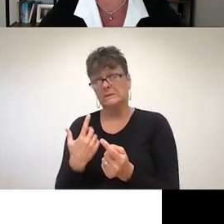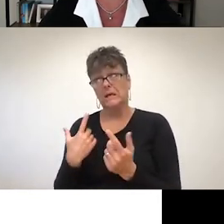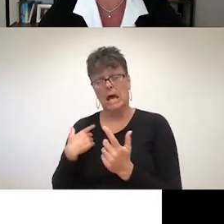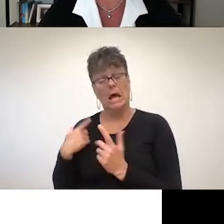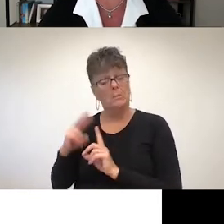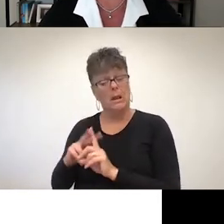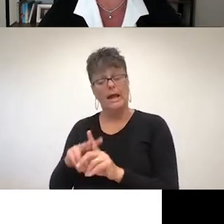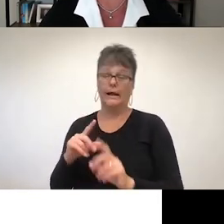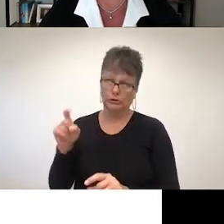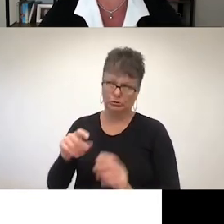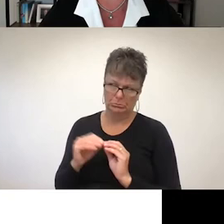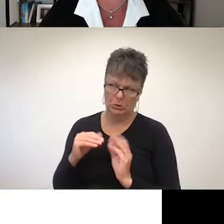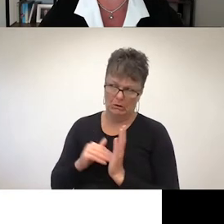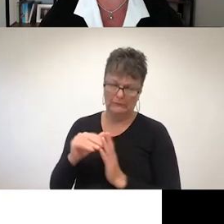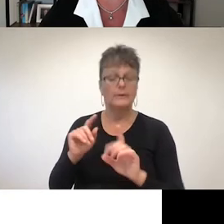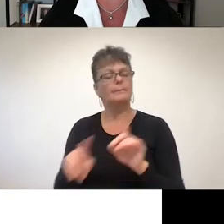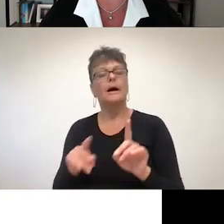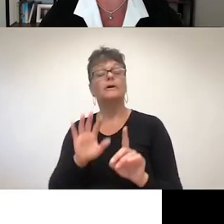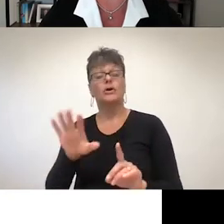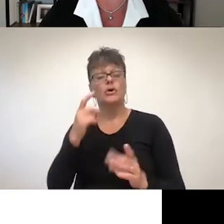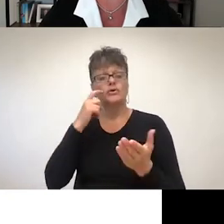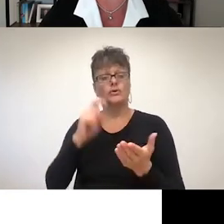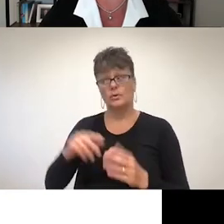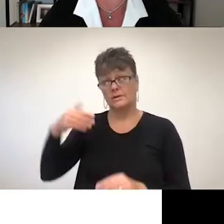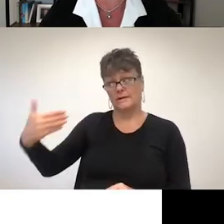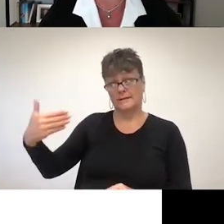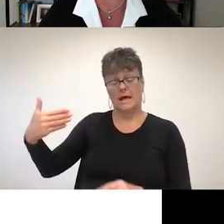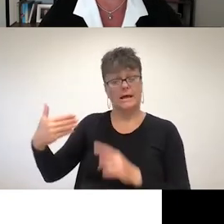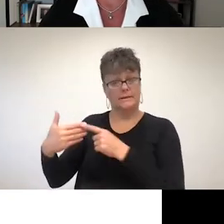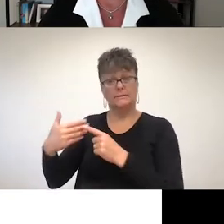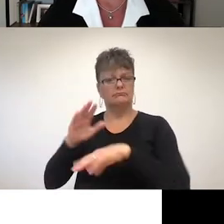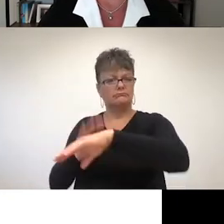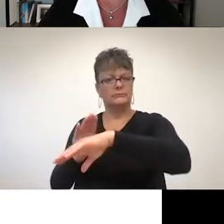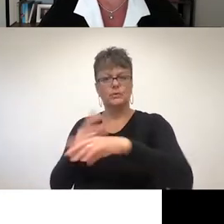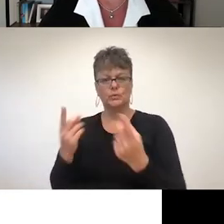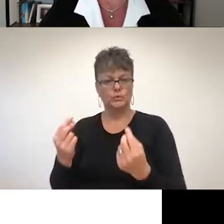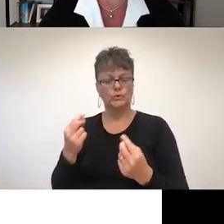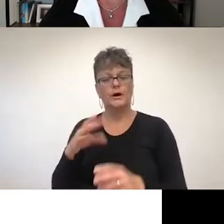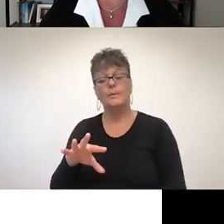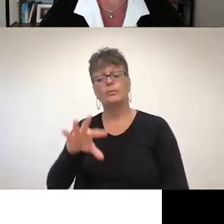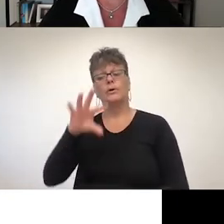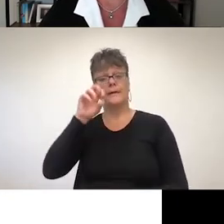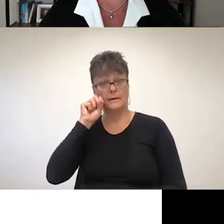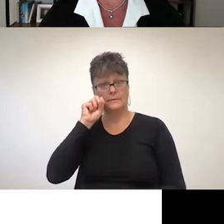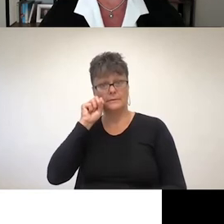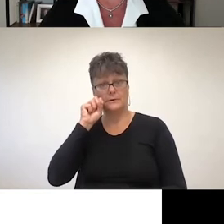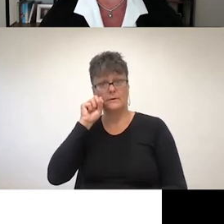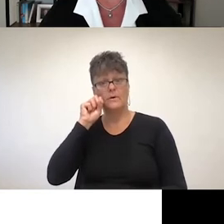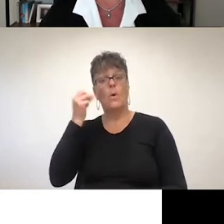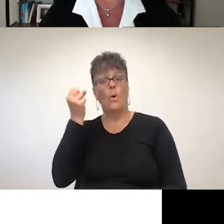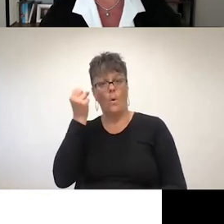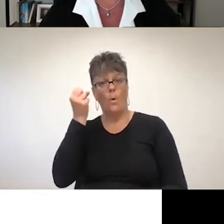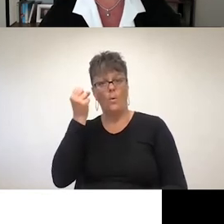as I should, but just follow the instructions on the slide here that say to breathe in, hold, exhale, and hold. I'm going to